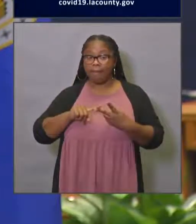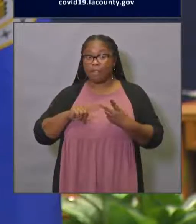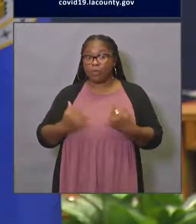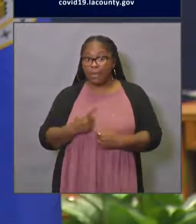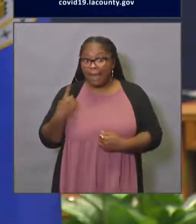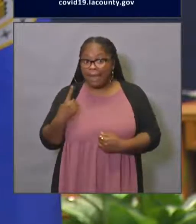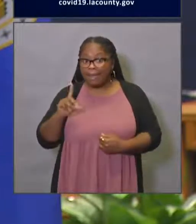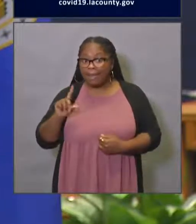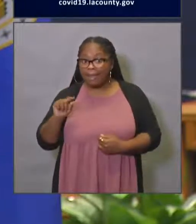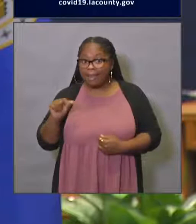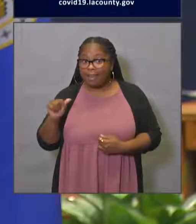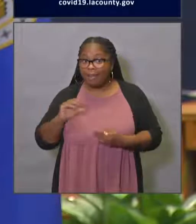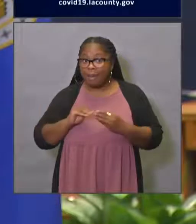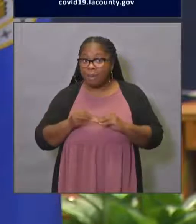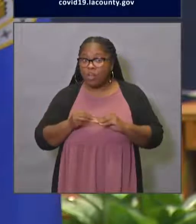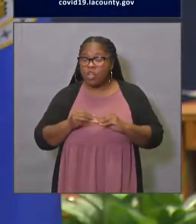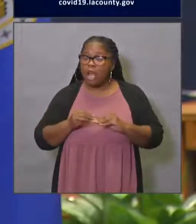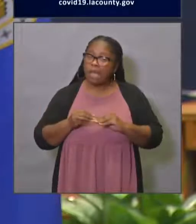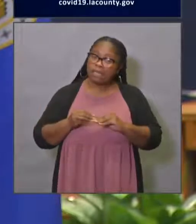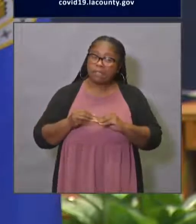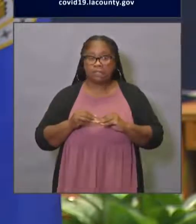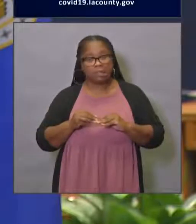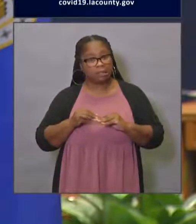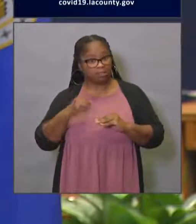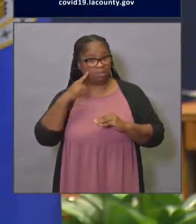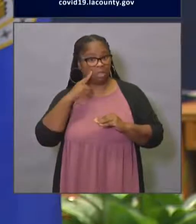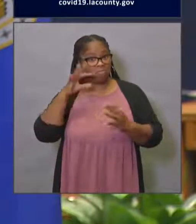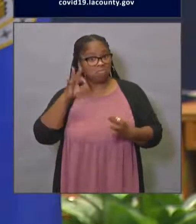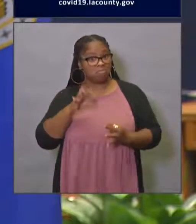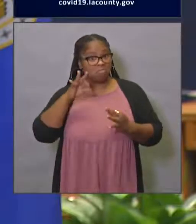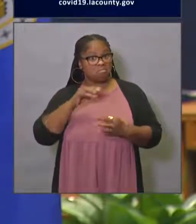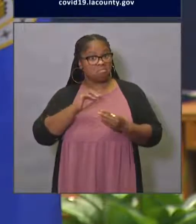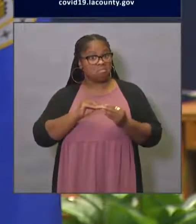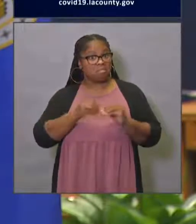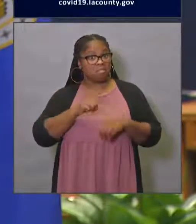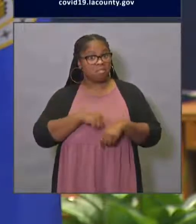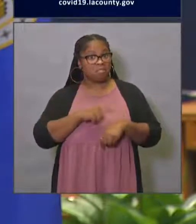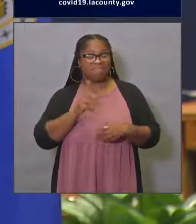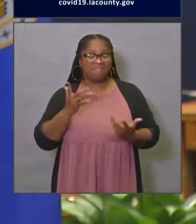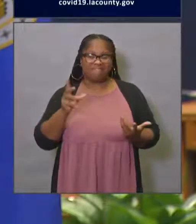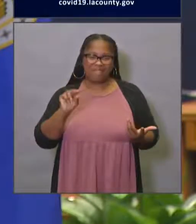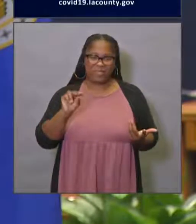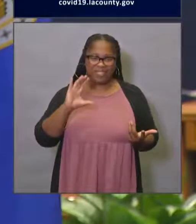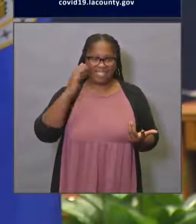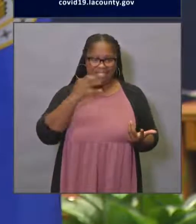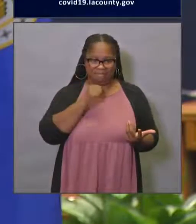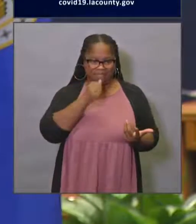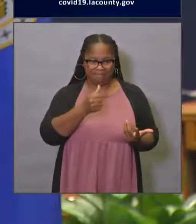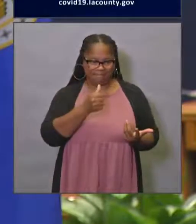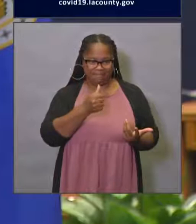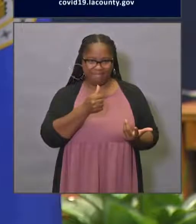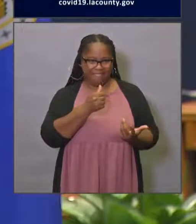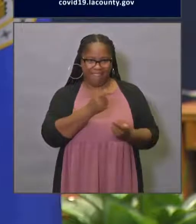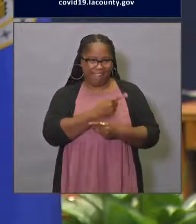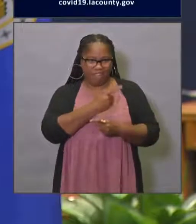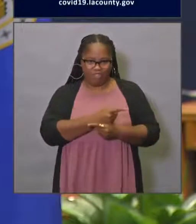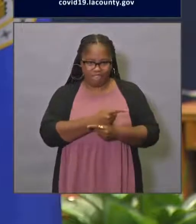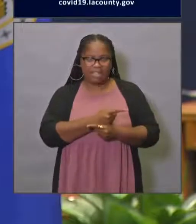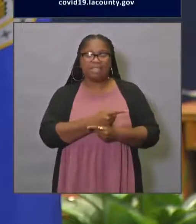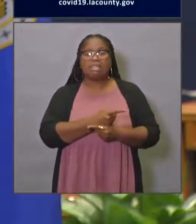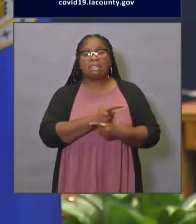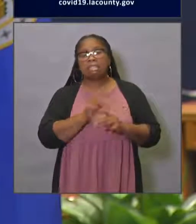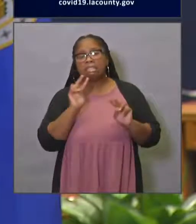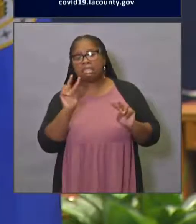reporting today are likely to be an undercount of new cases in the county. We are hopeful that we will be able to